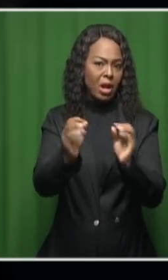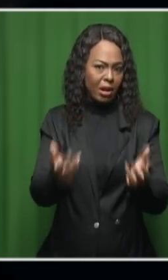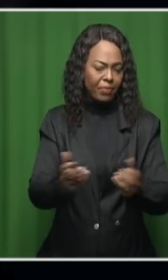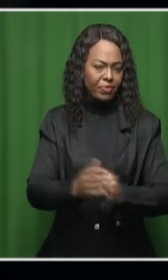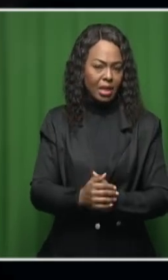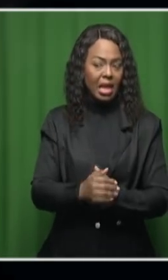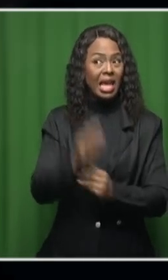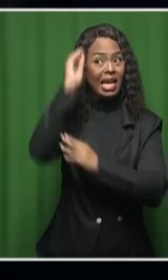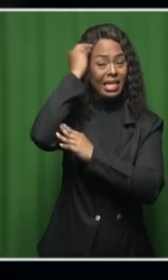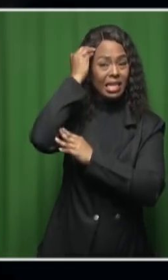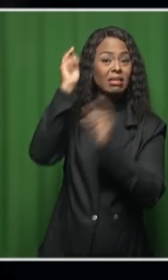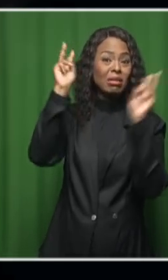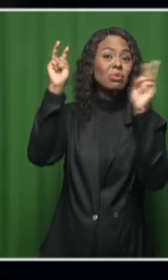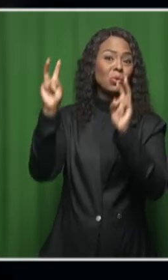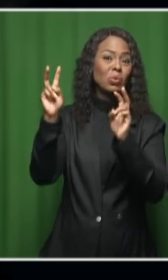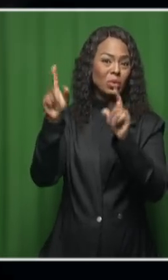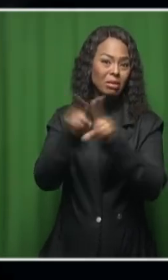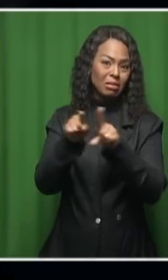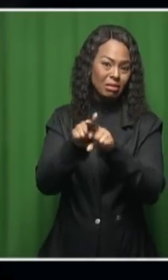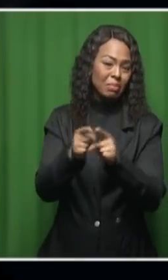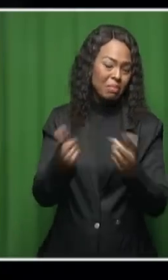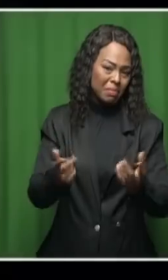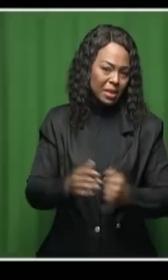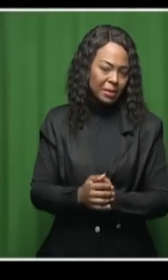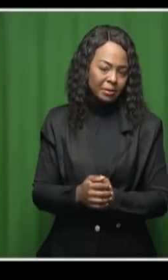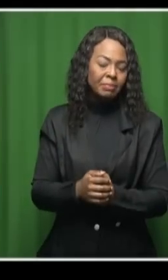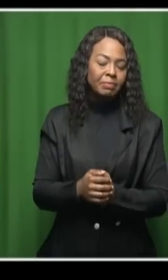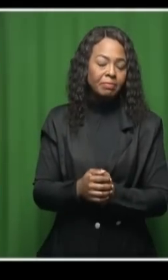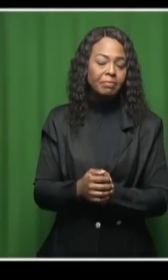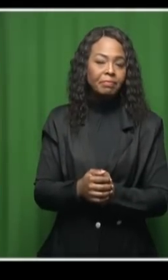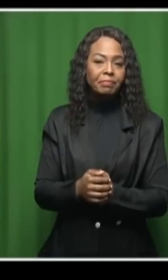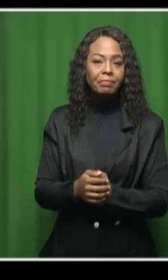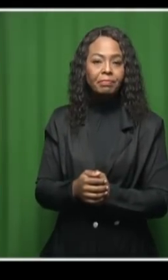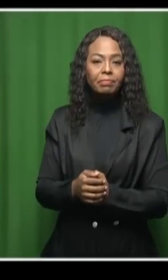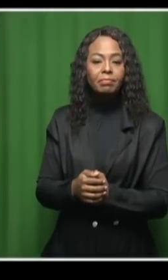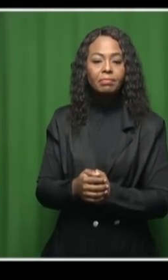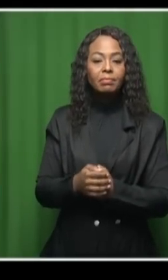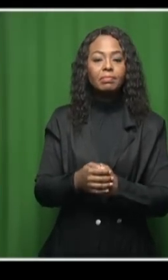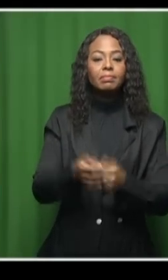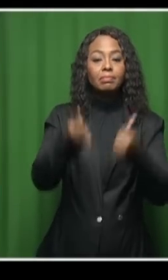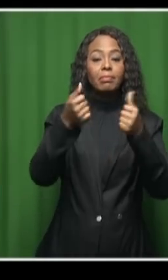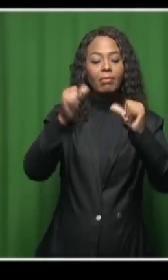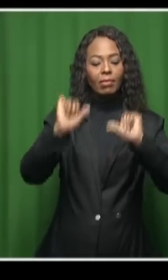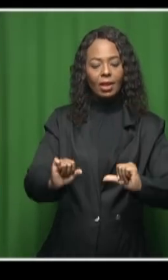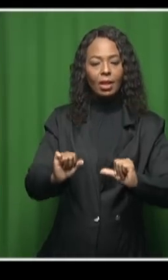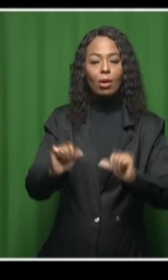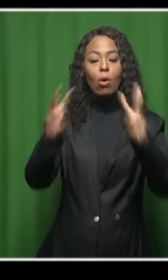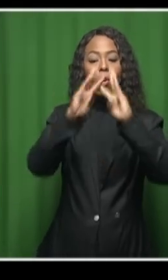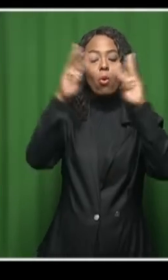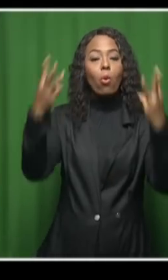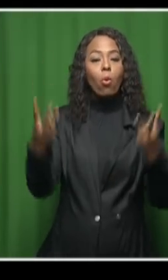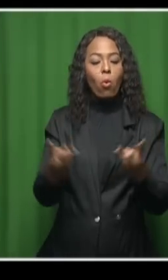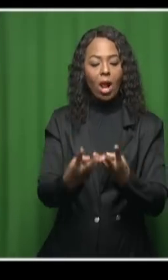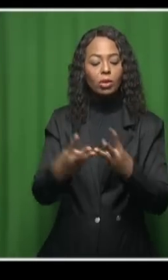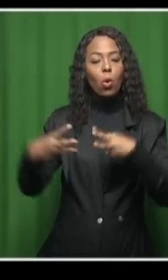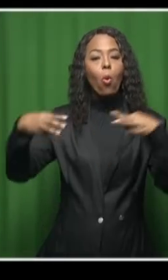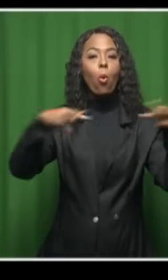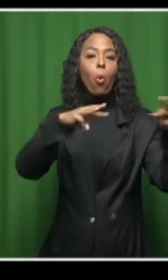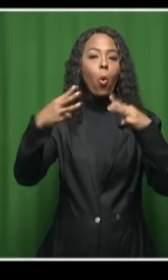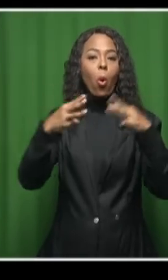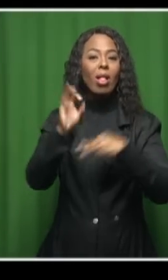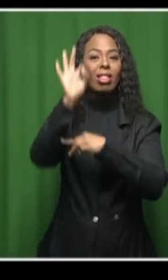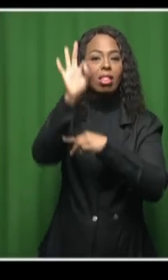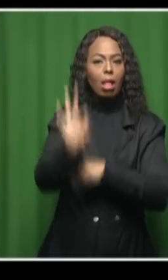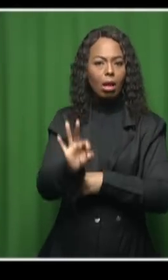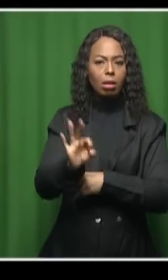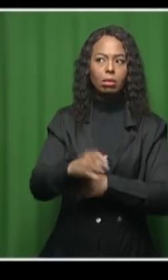very interesting. But this is the story that's got tongues wagging, as we say. World War III. Again. Right, again.